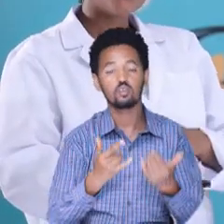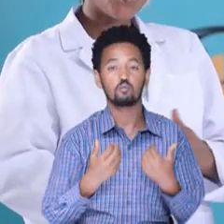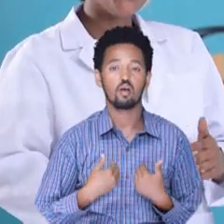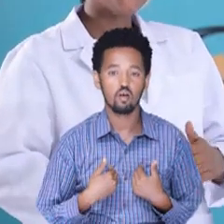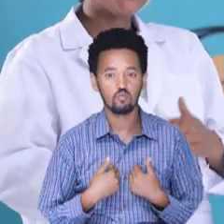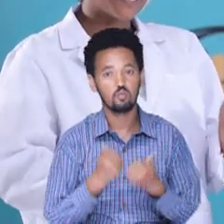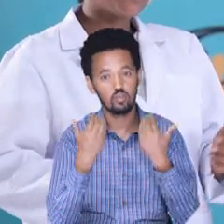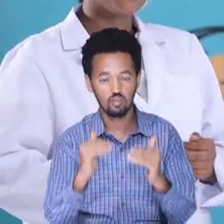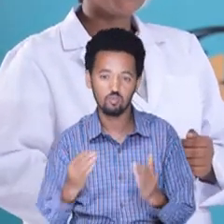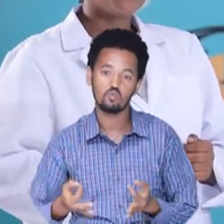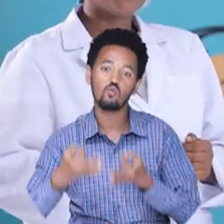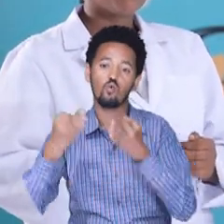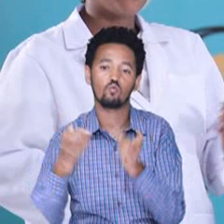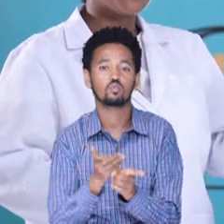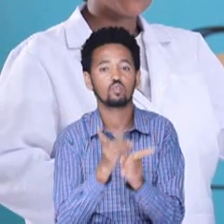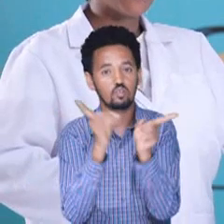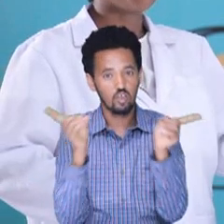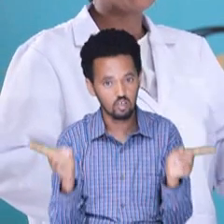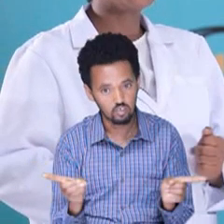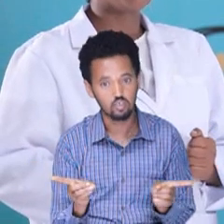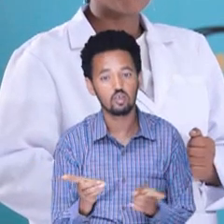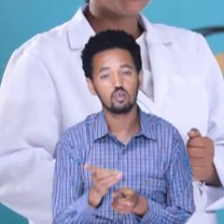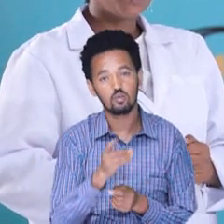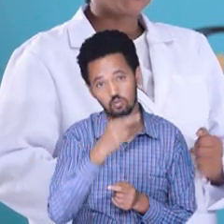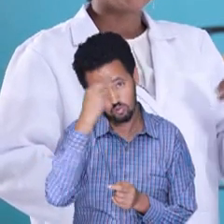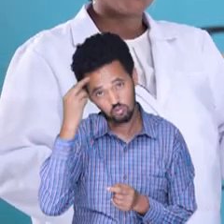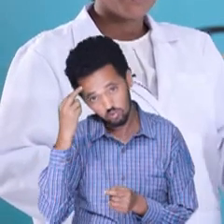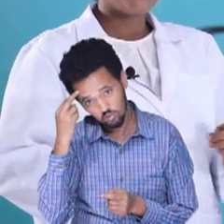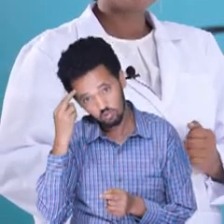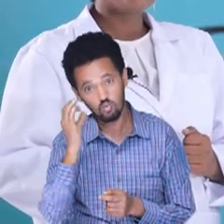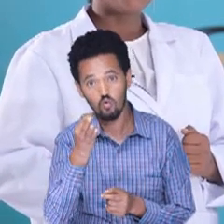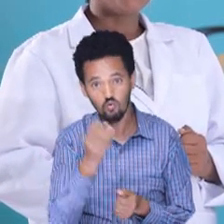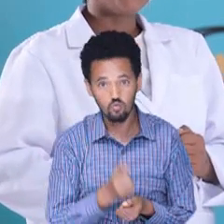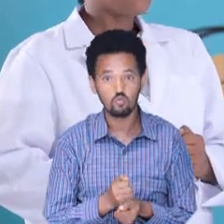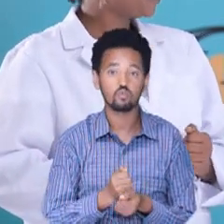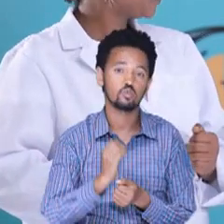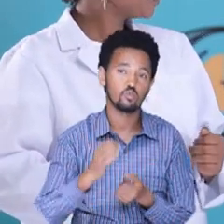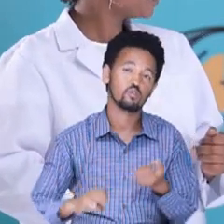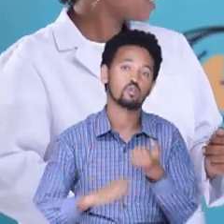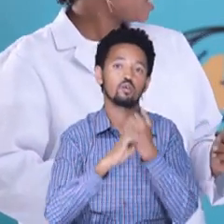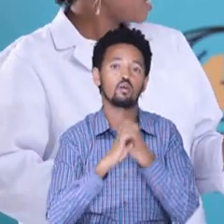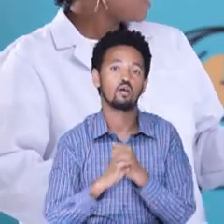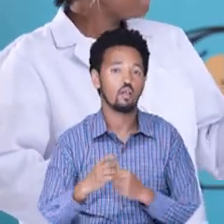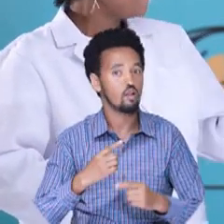multiple flow direction because it's affected by a relief feature.